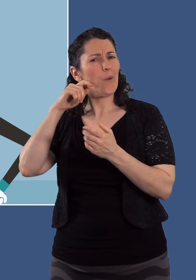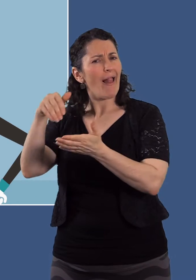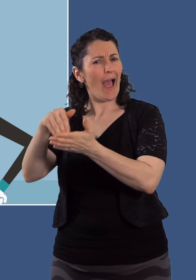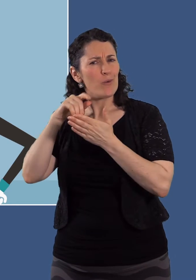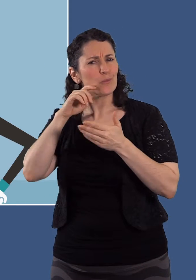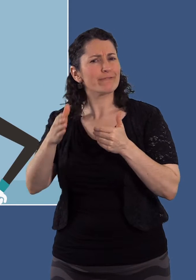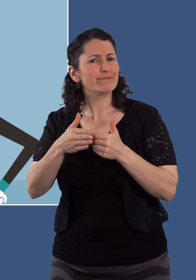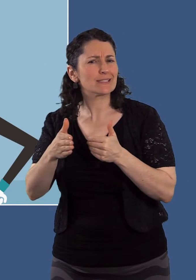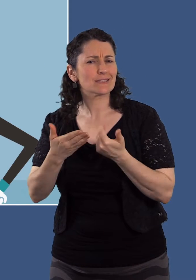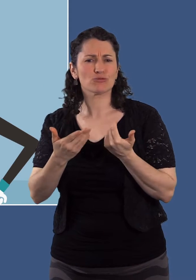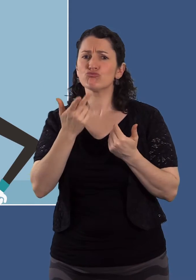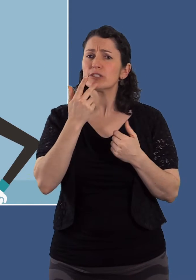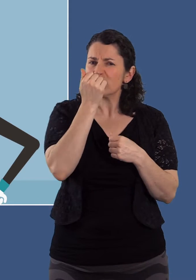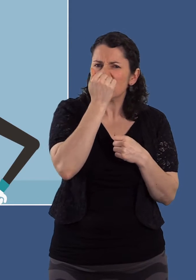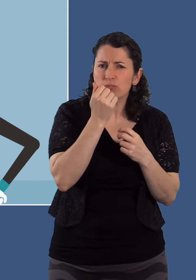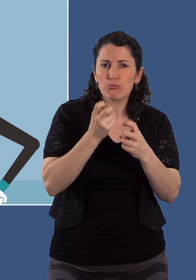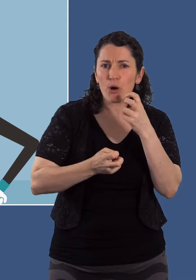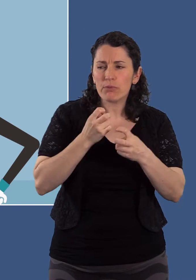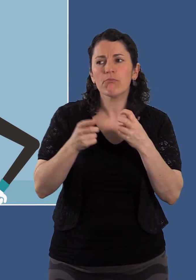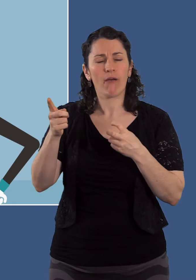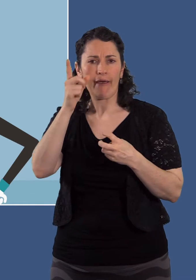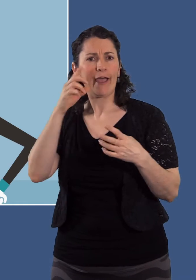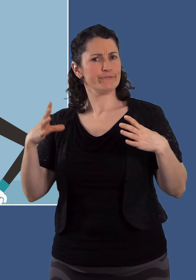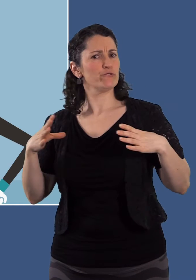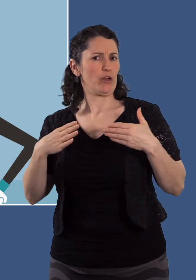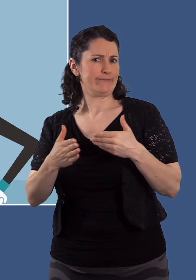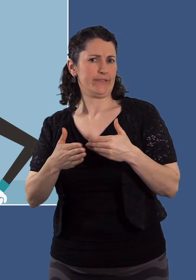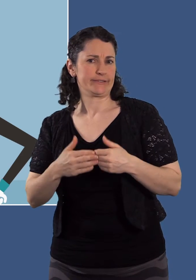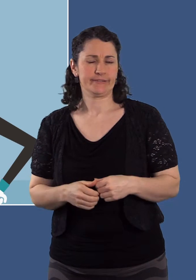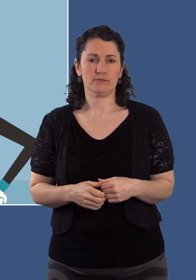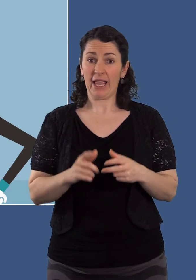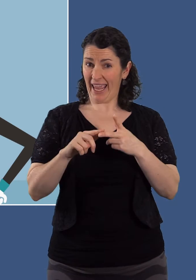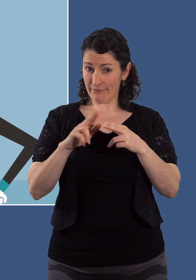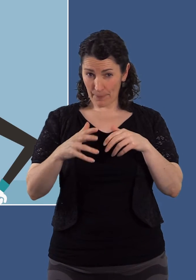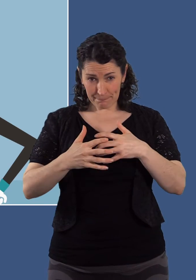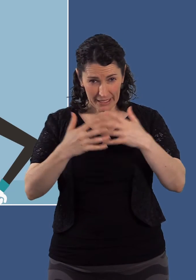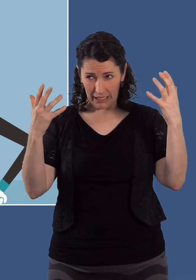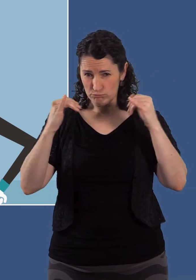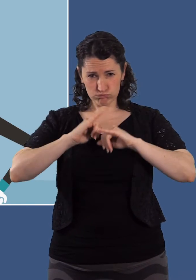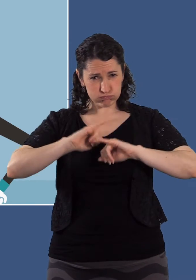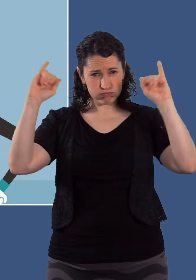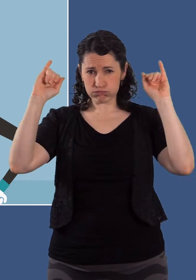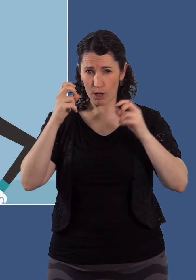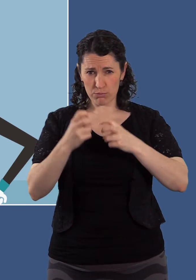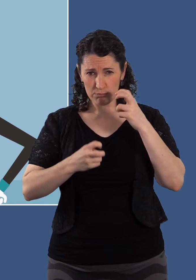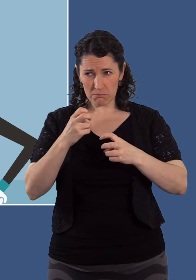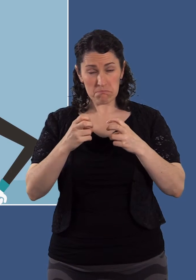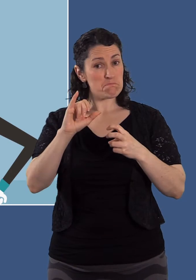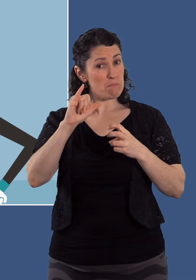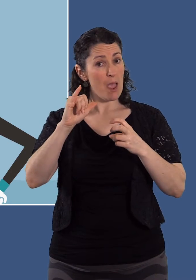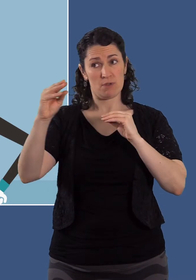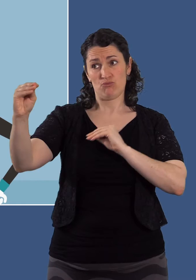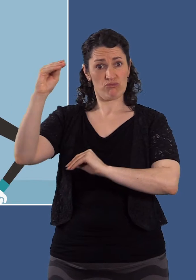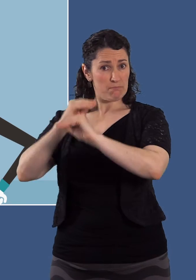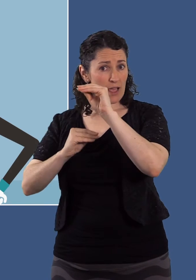away. Minor problems with a product should get you a free repair. If the problem is major or can't be fixed, you can choose a